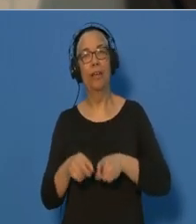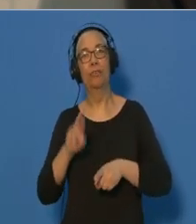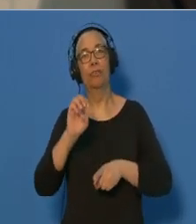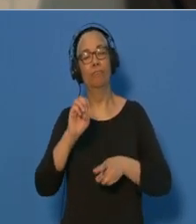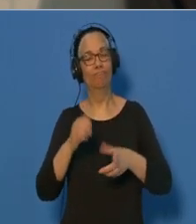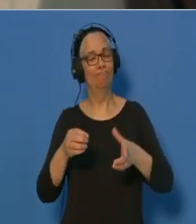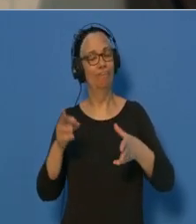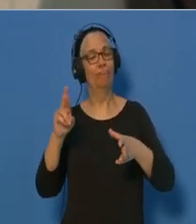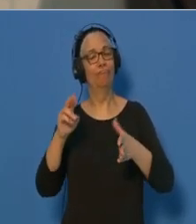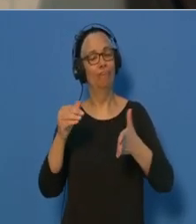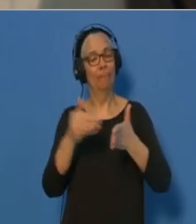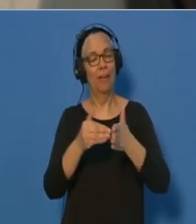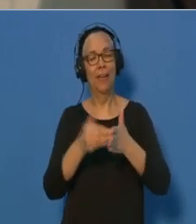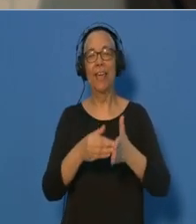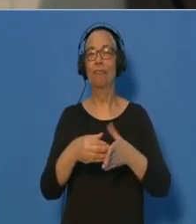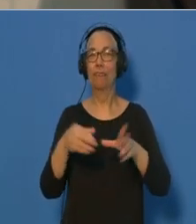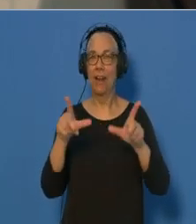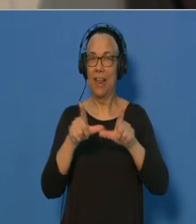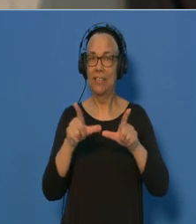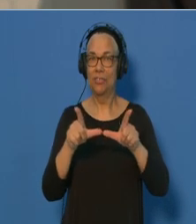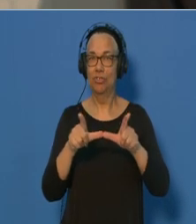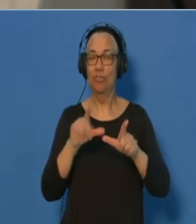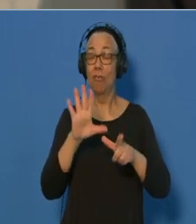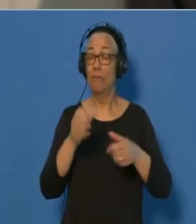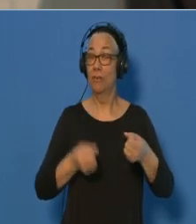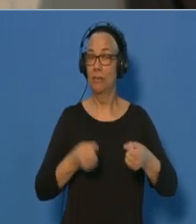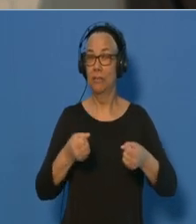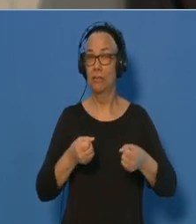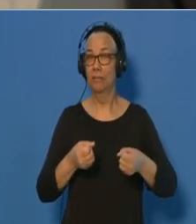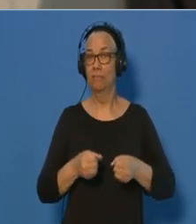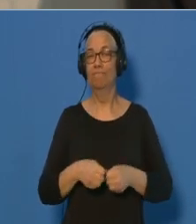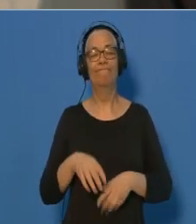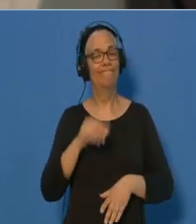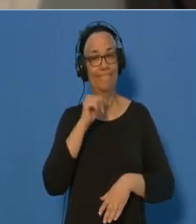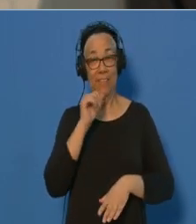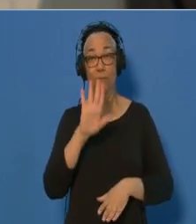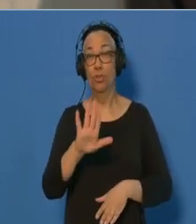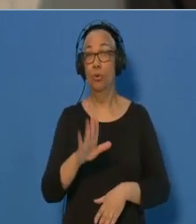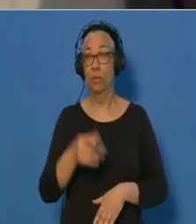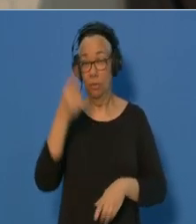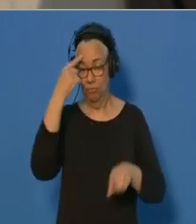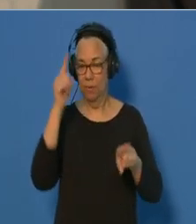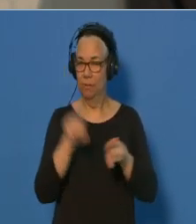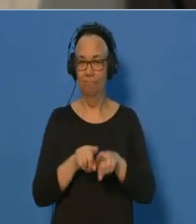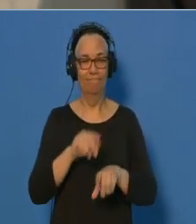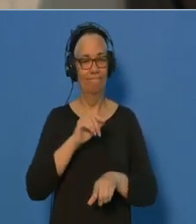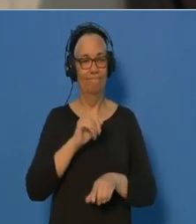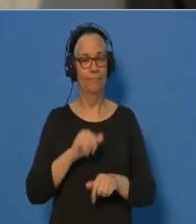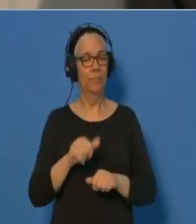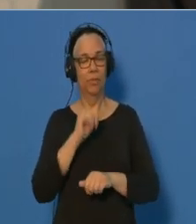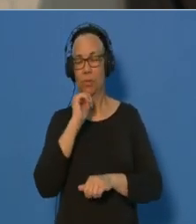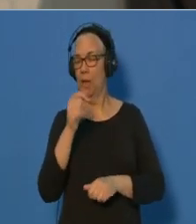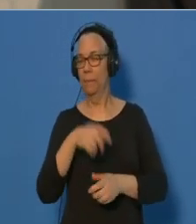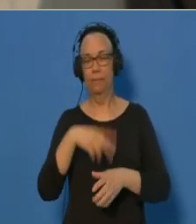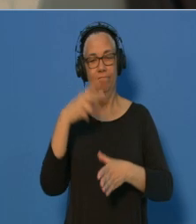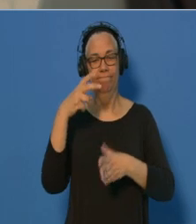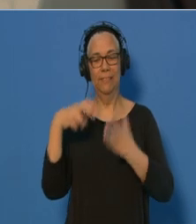vehicle. Compliant owners will not be ticketed for failing to display the new vehicle